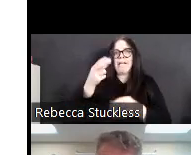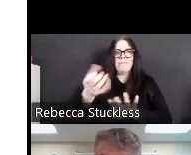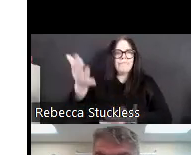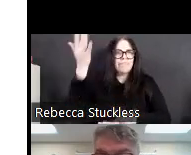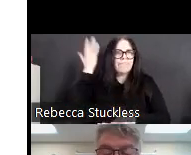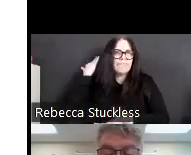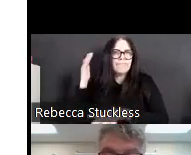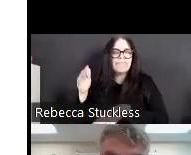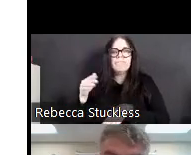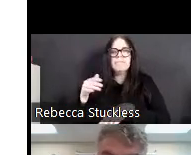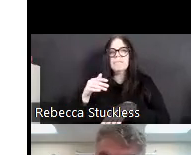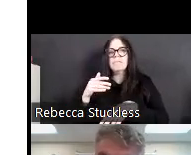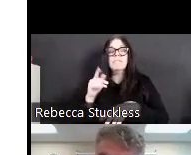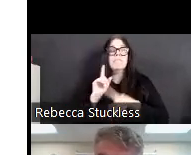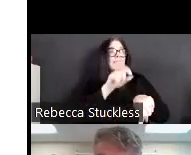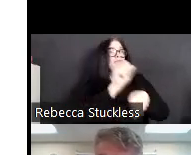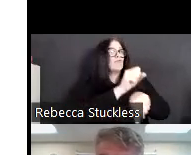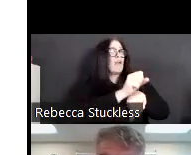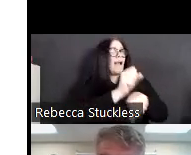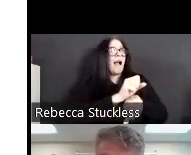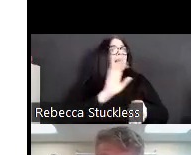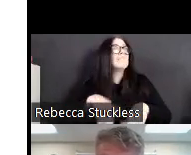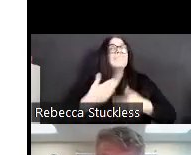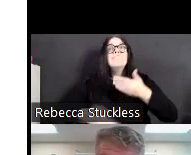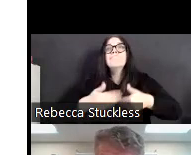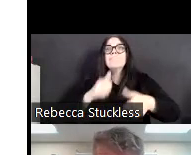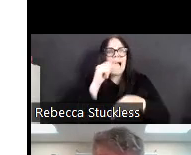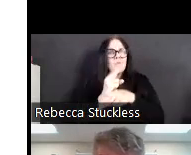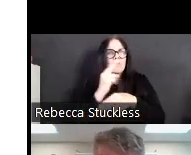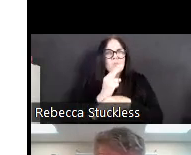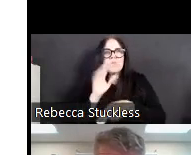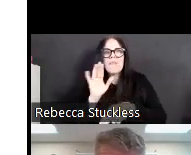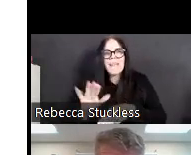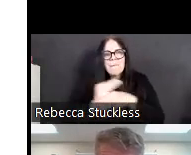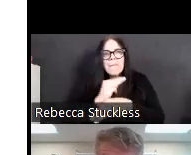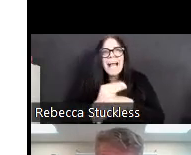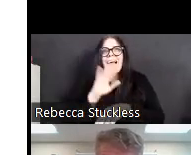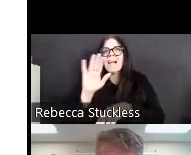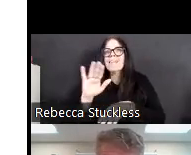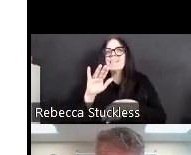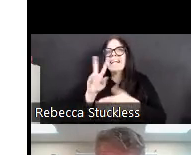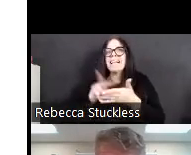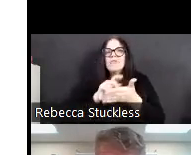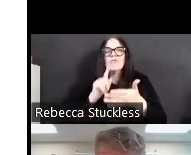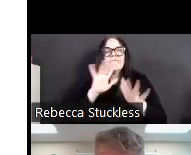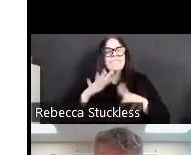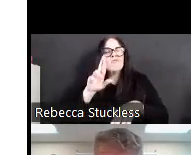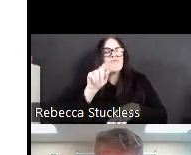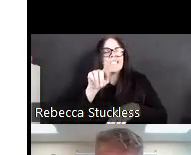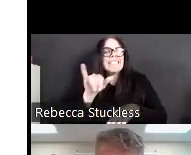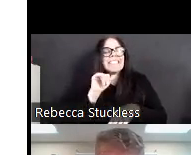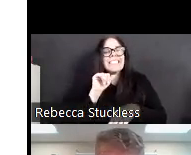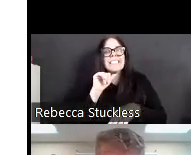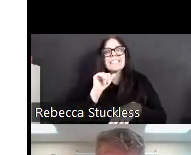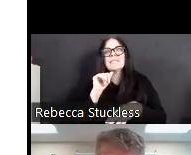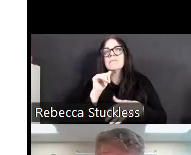job where they just have not used any of their literacy skills, whether that be through oral presentation